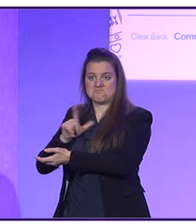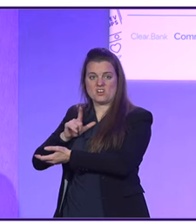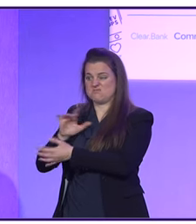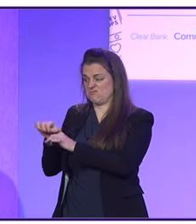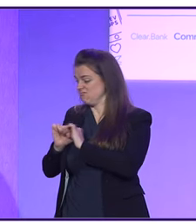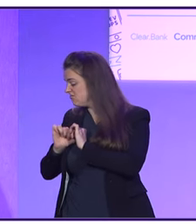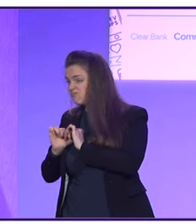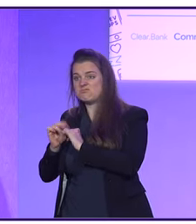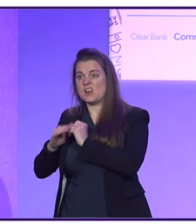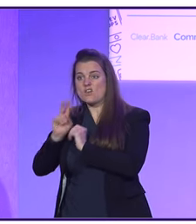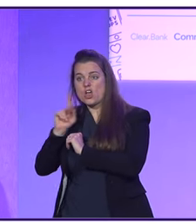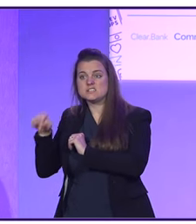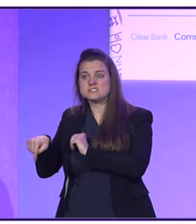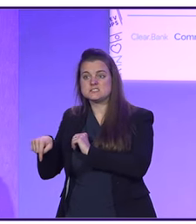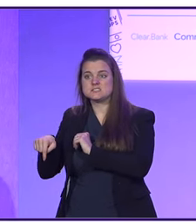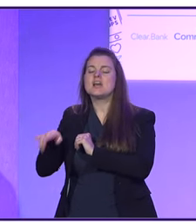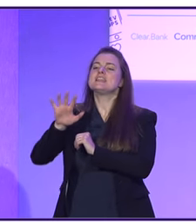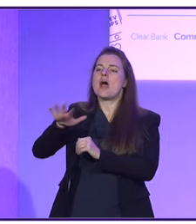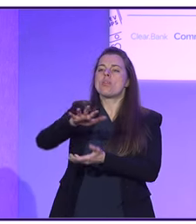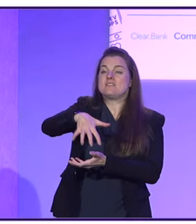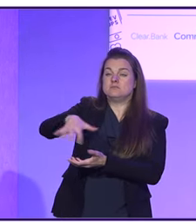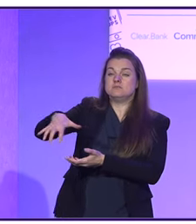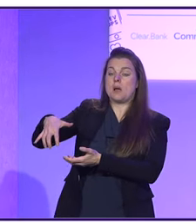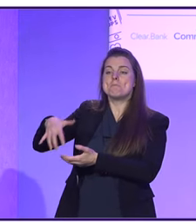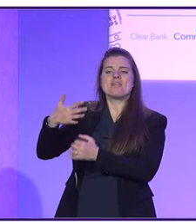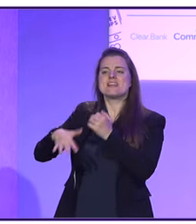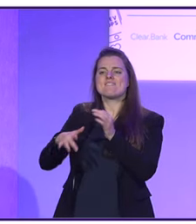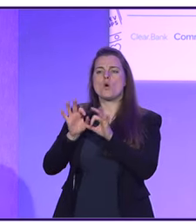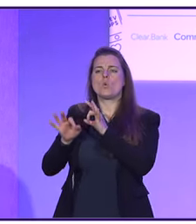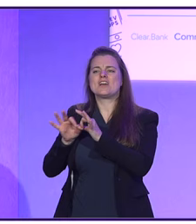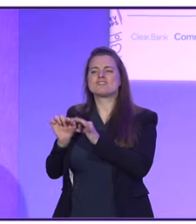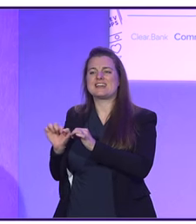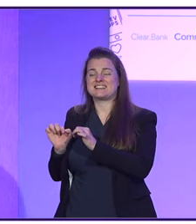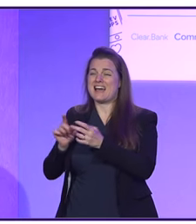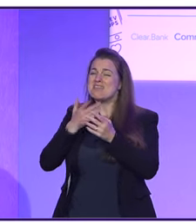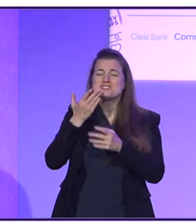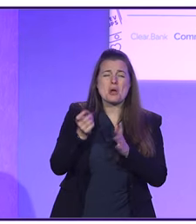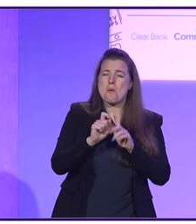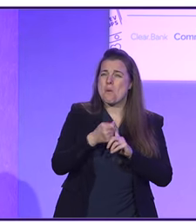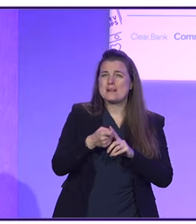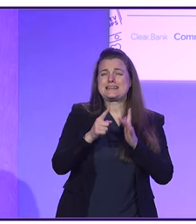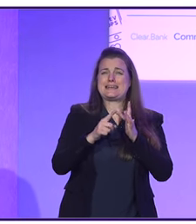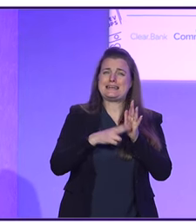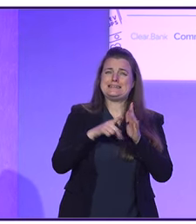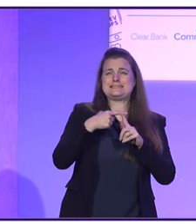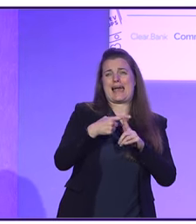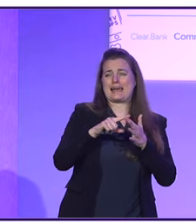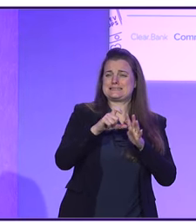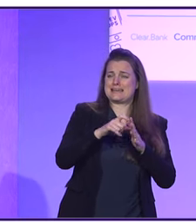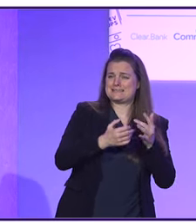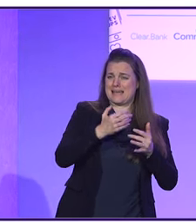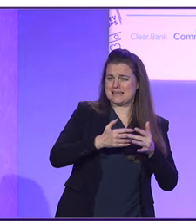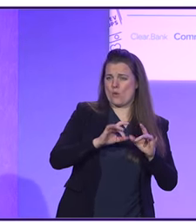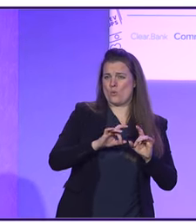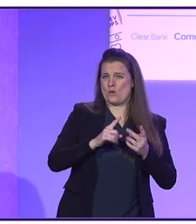triggering alarms, but they never actually query it. And there's no point indexing data that you're never going to query, because the whole point of indexing it is easy,